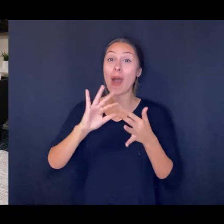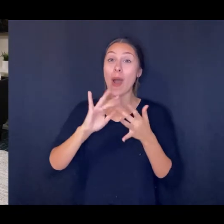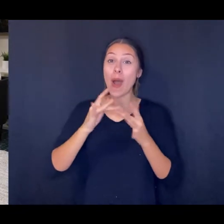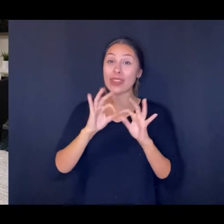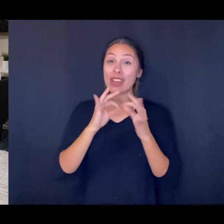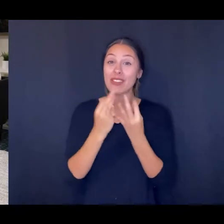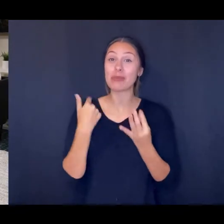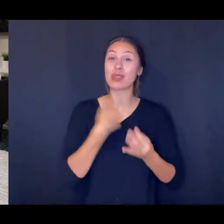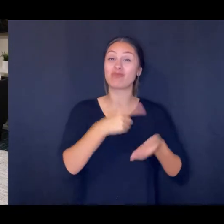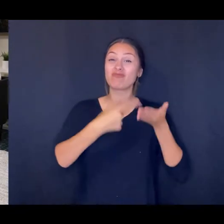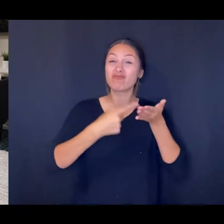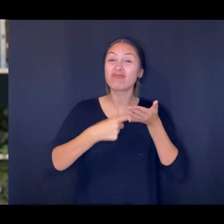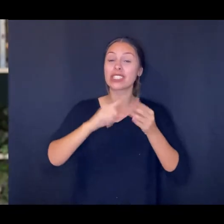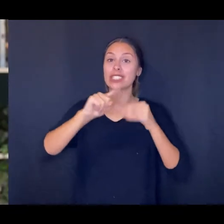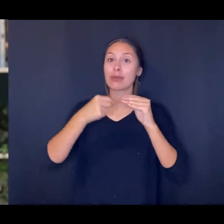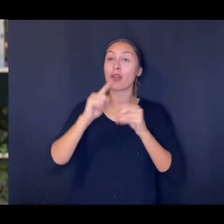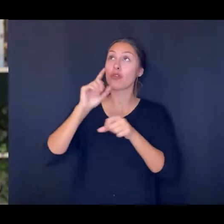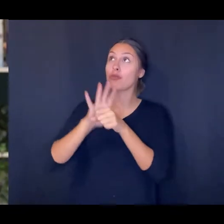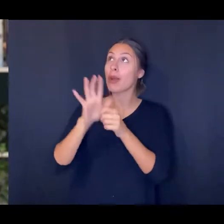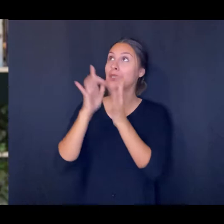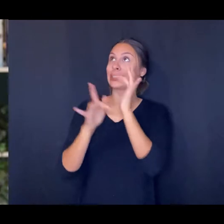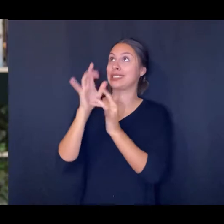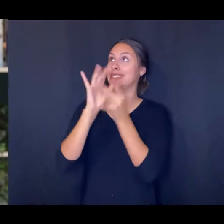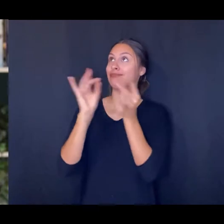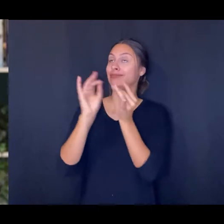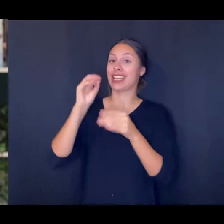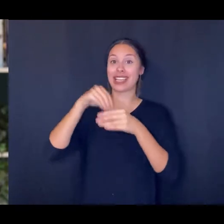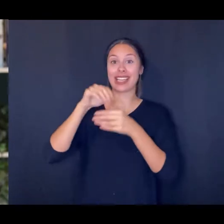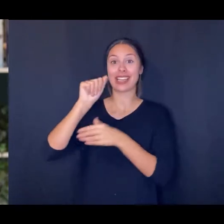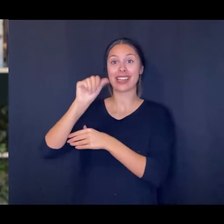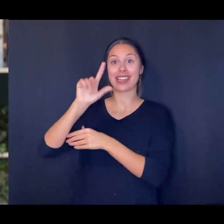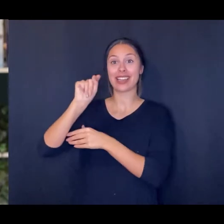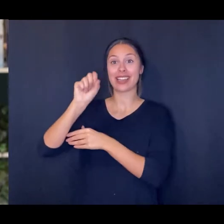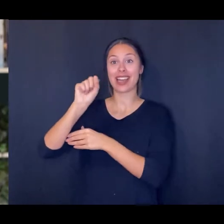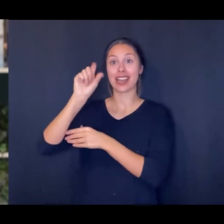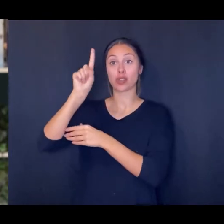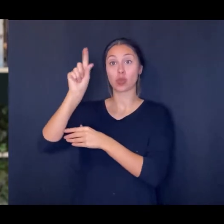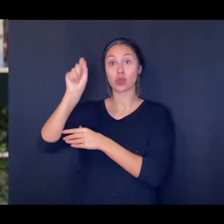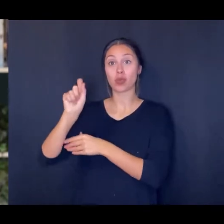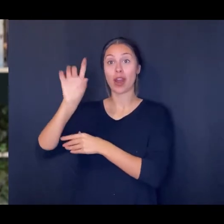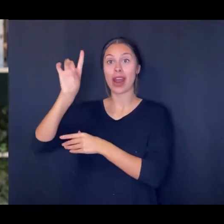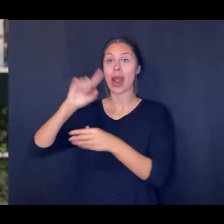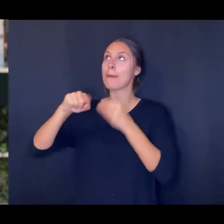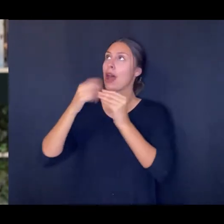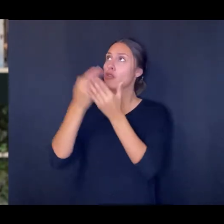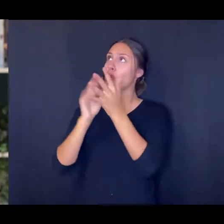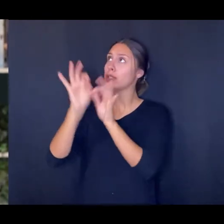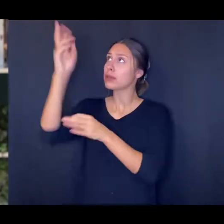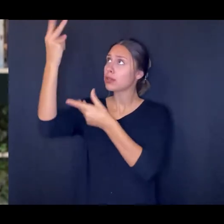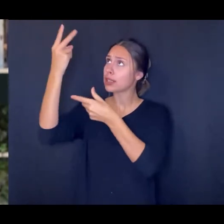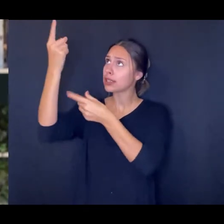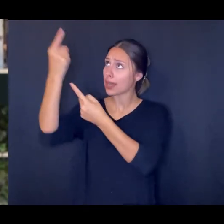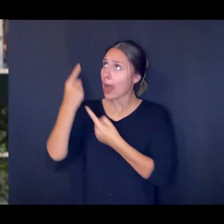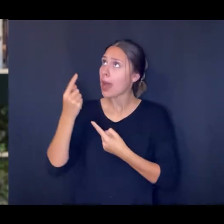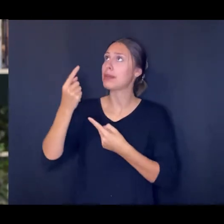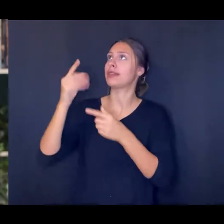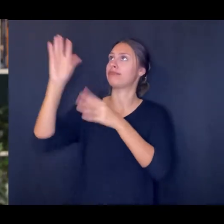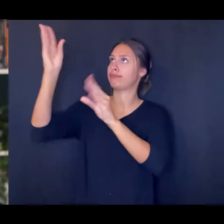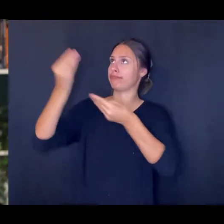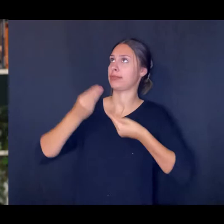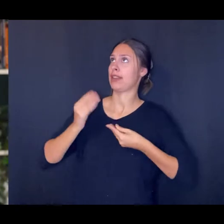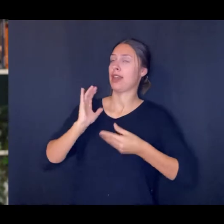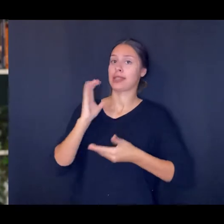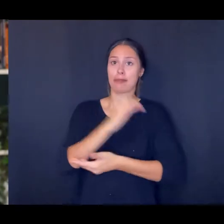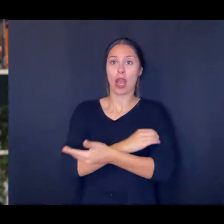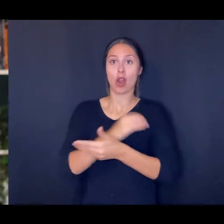that Jesus says in Acts 1:8 about how the Holy Spirit's gonna come and give us power to be witnesses of what Jesus has done. And so I wanna hear